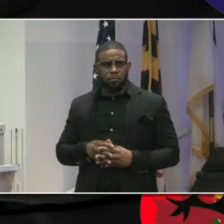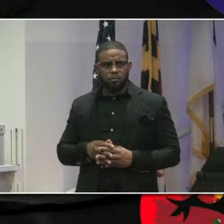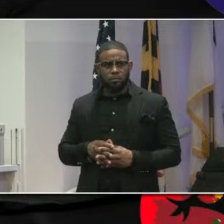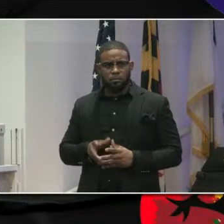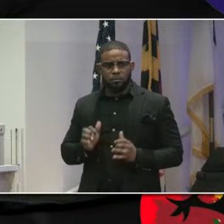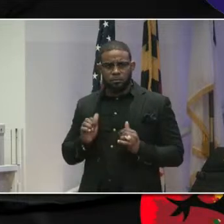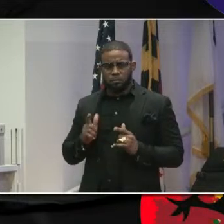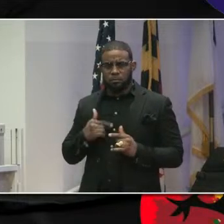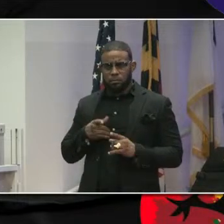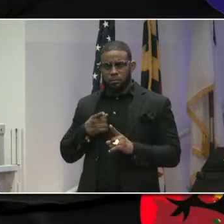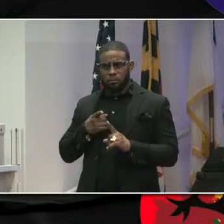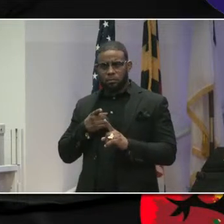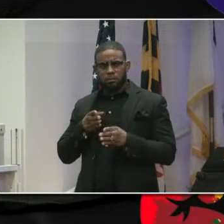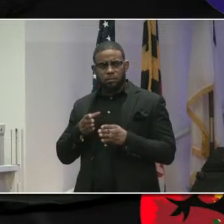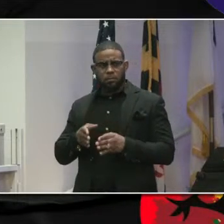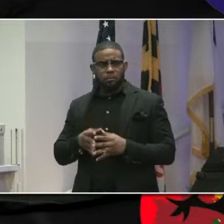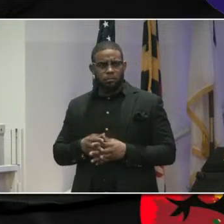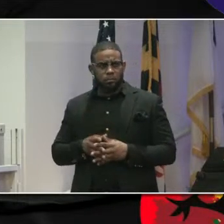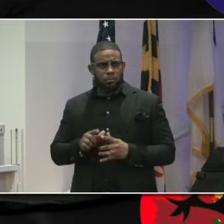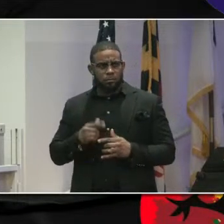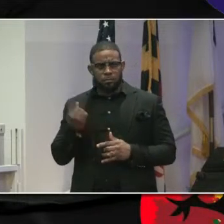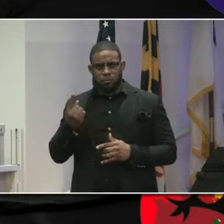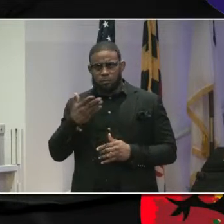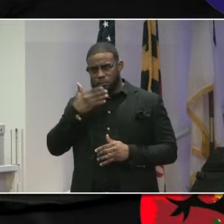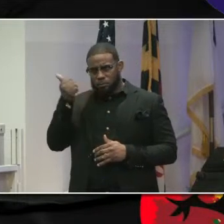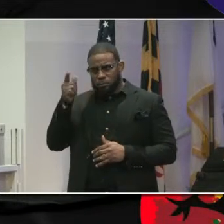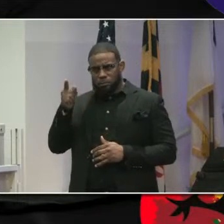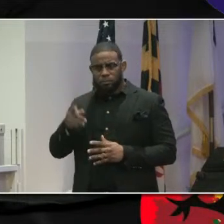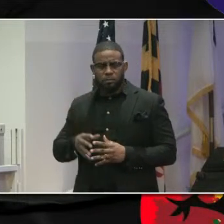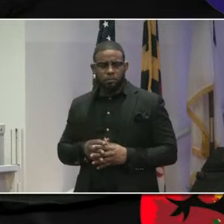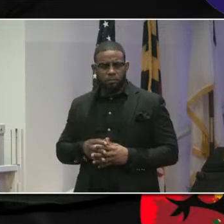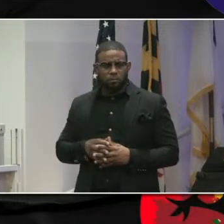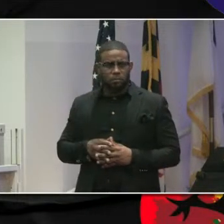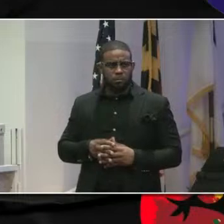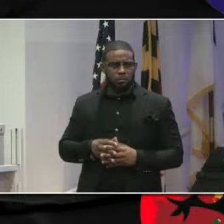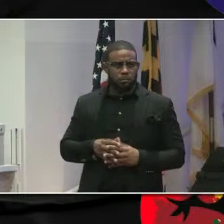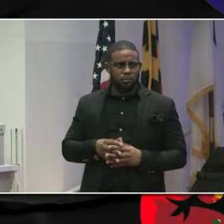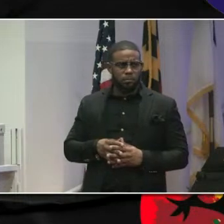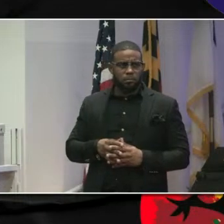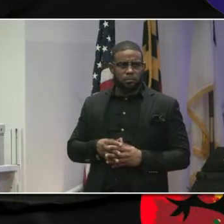We on our way to something great.